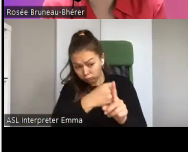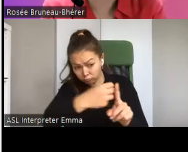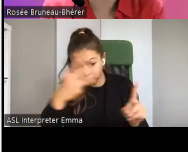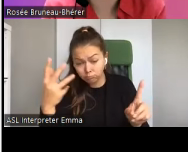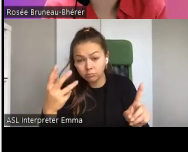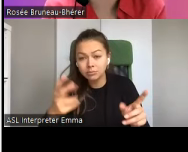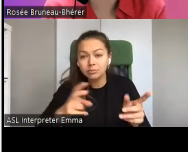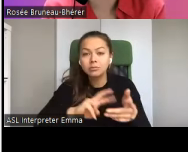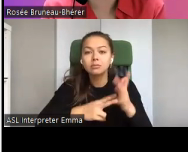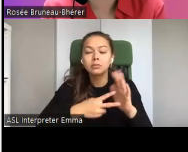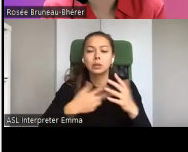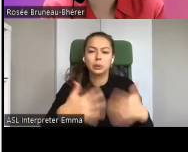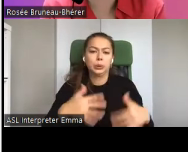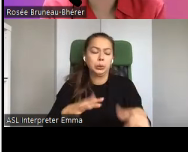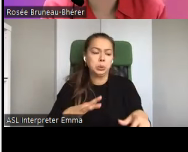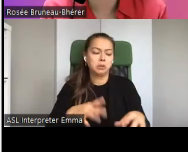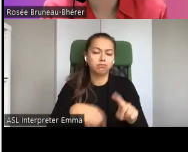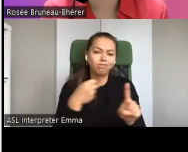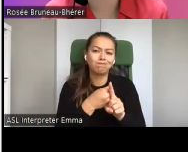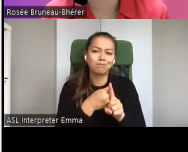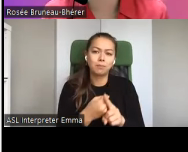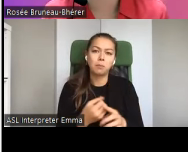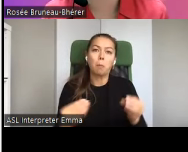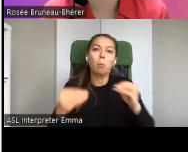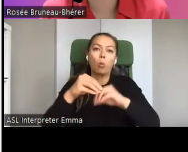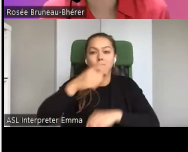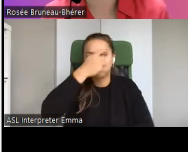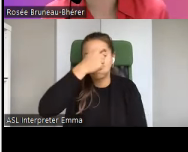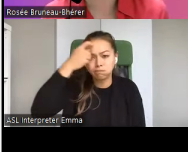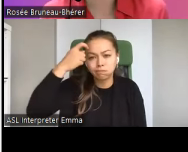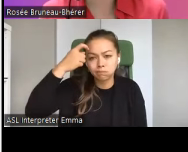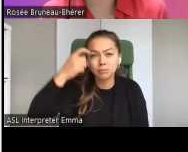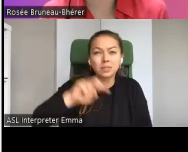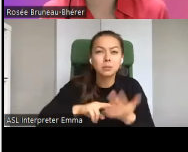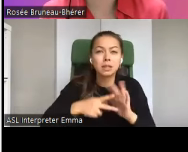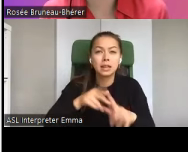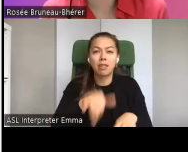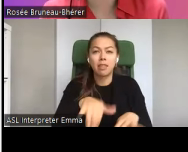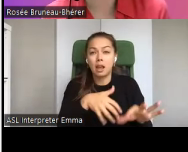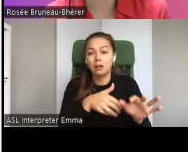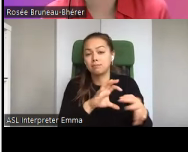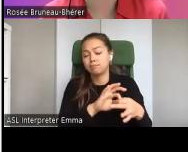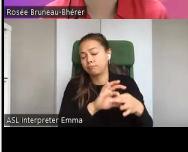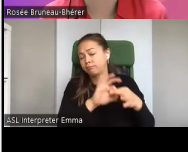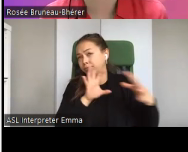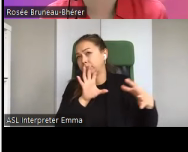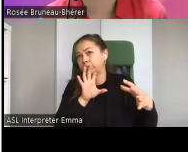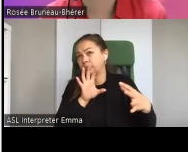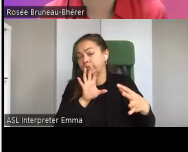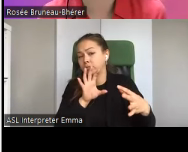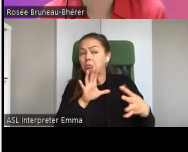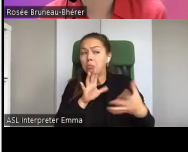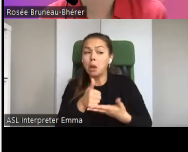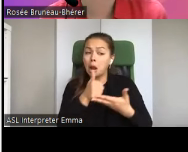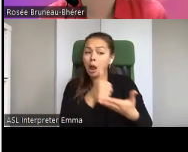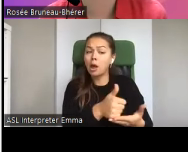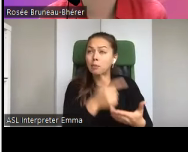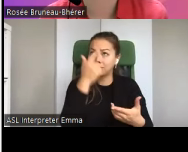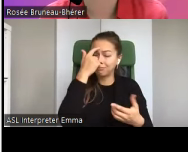be dissociation. It's been useful in the past in various incidents that have happened to him, unfortunately, but it's